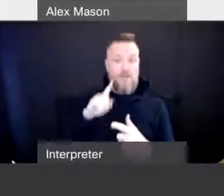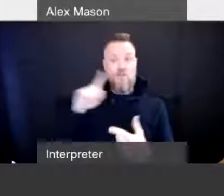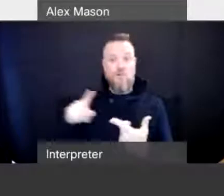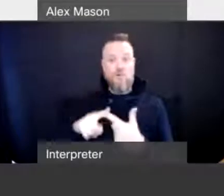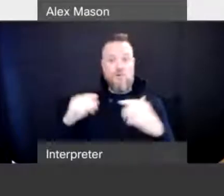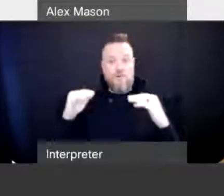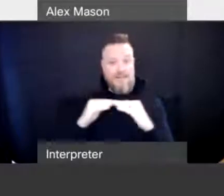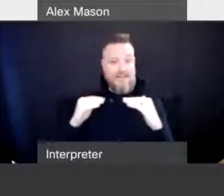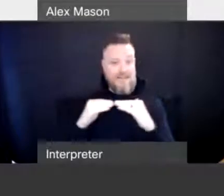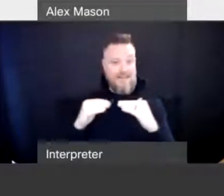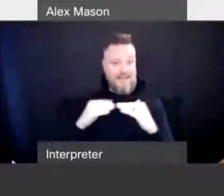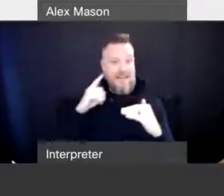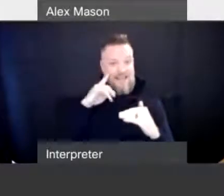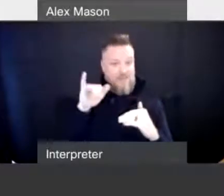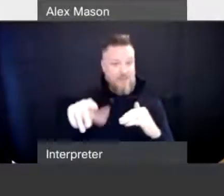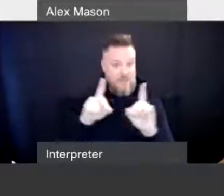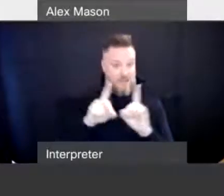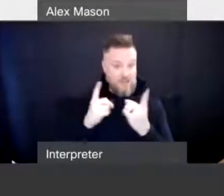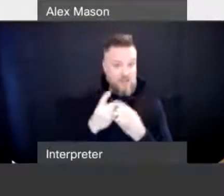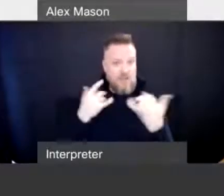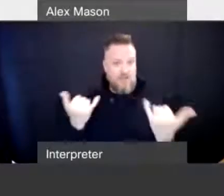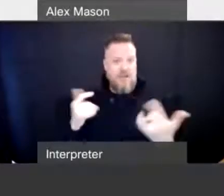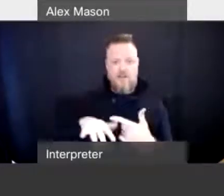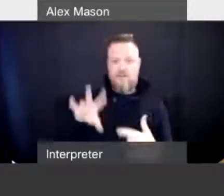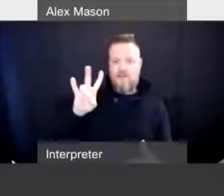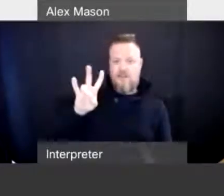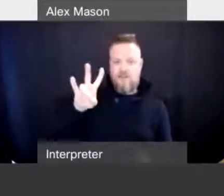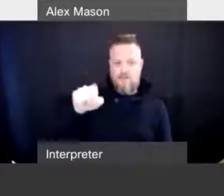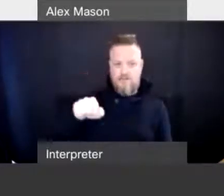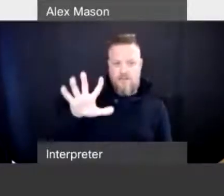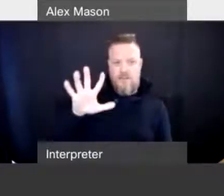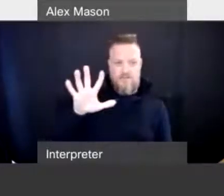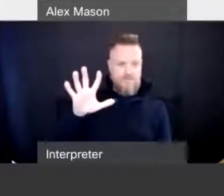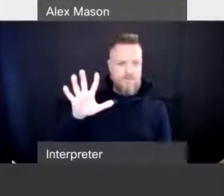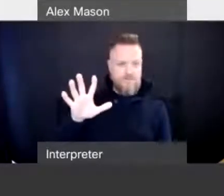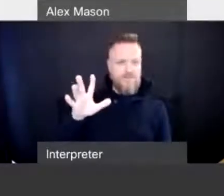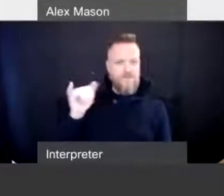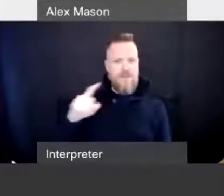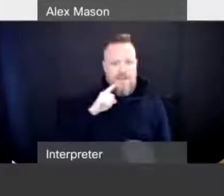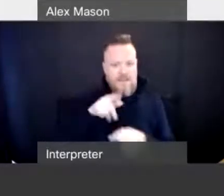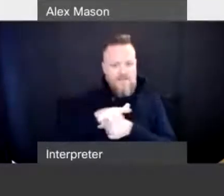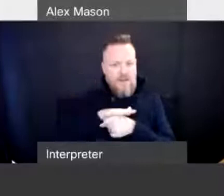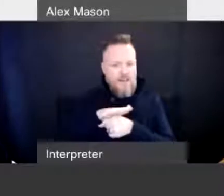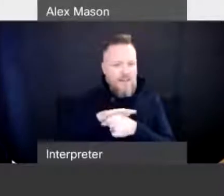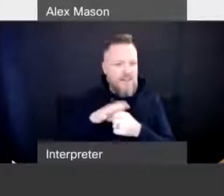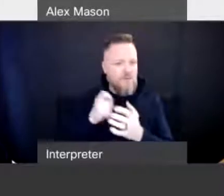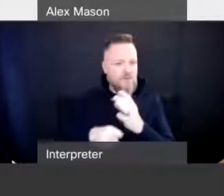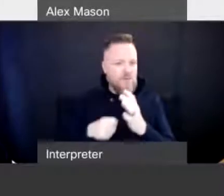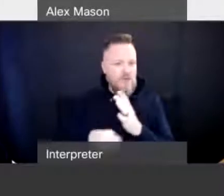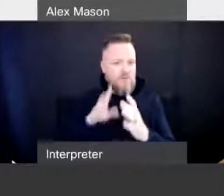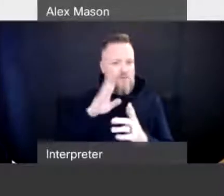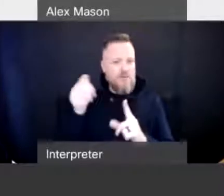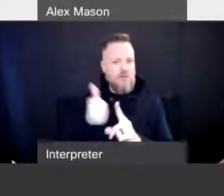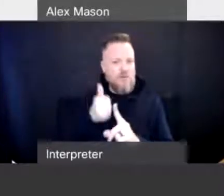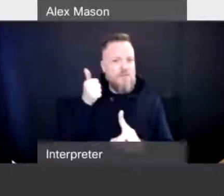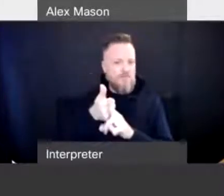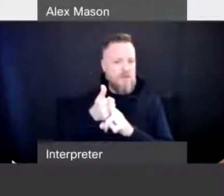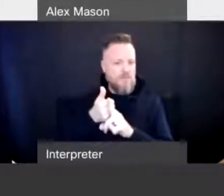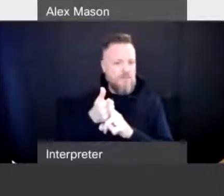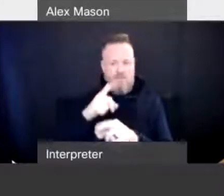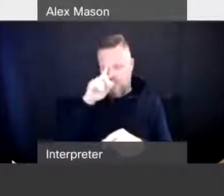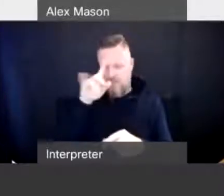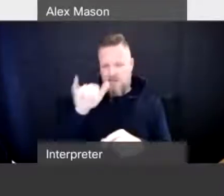that district is now 7.5 mills, okay? So there is a local tax impact as a result of the